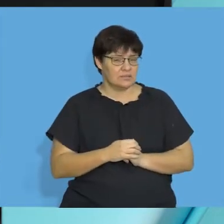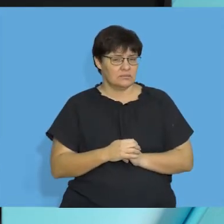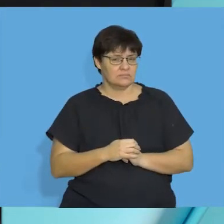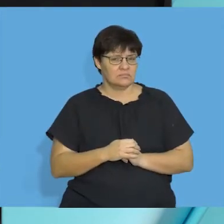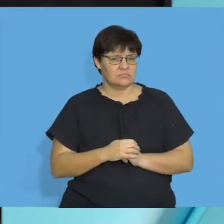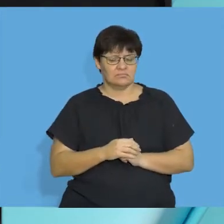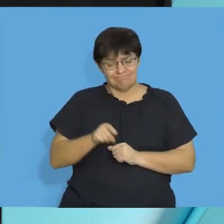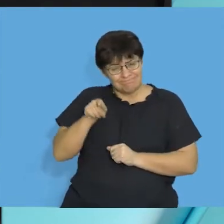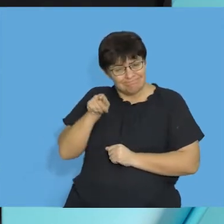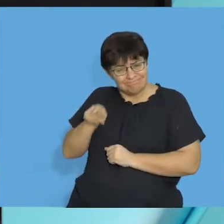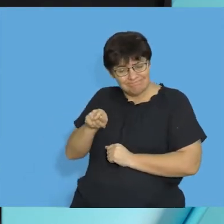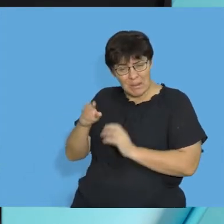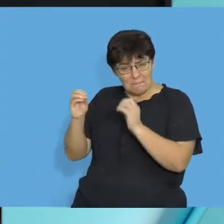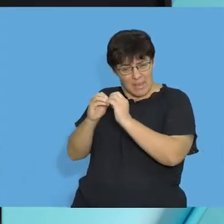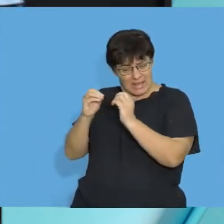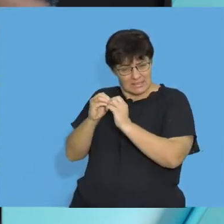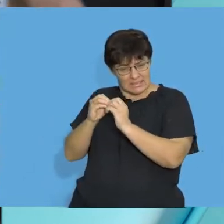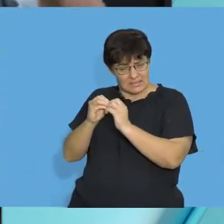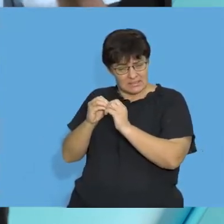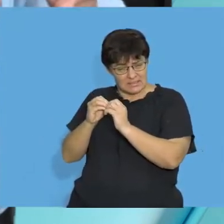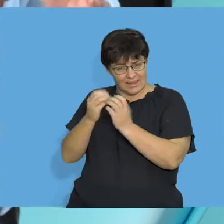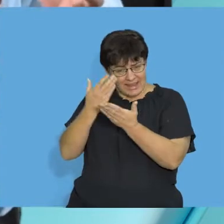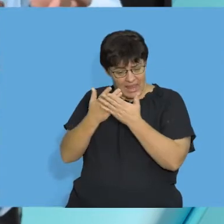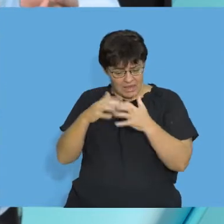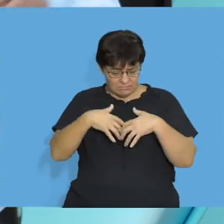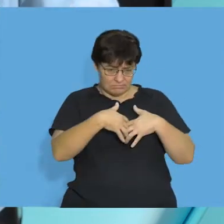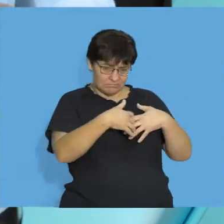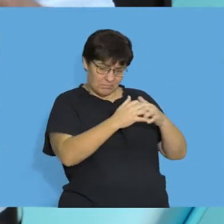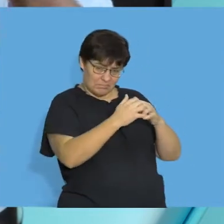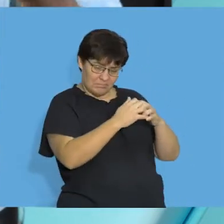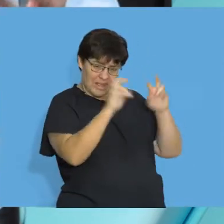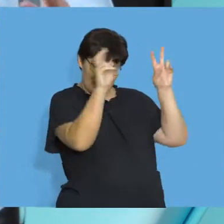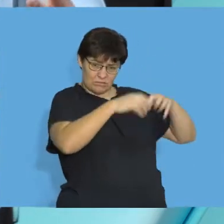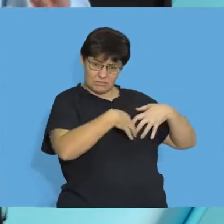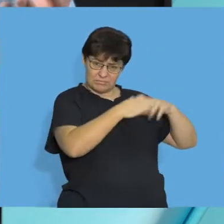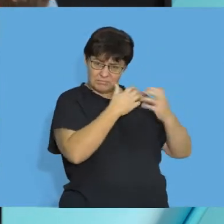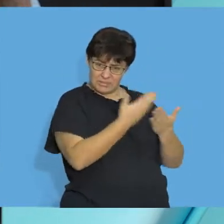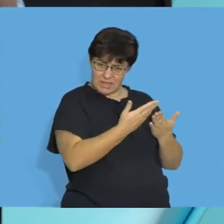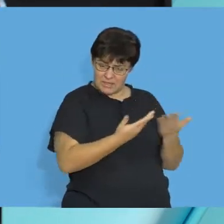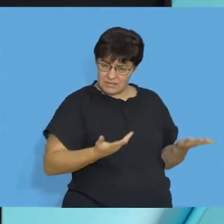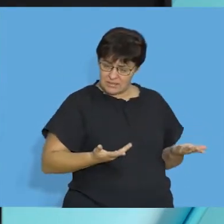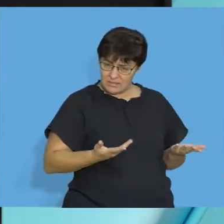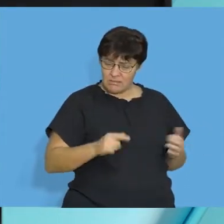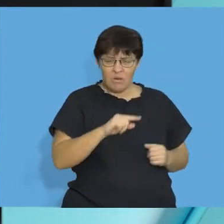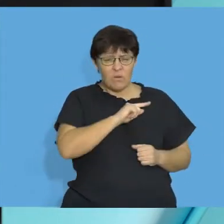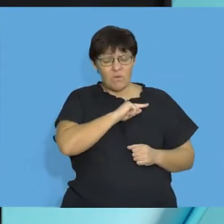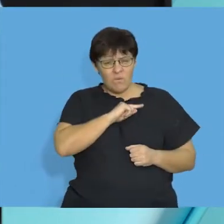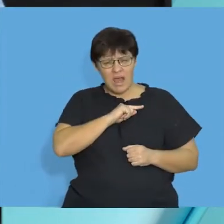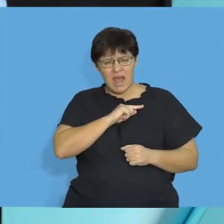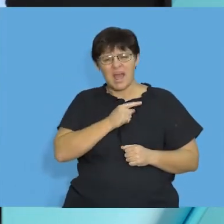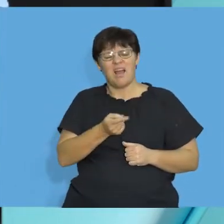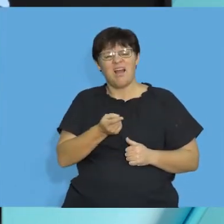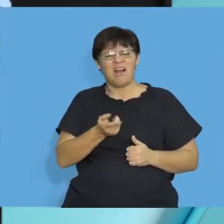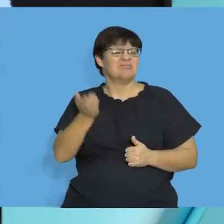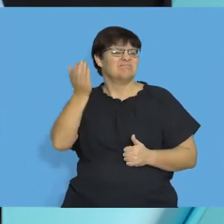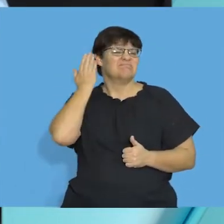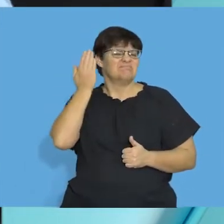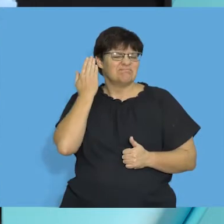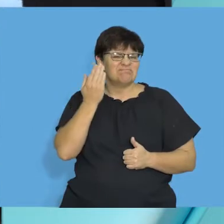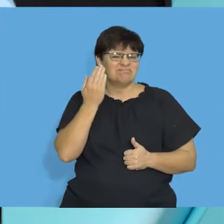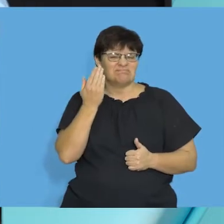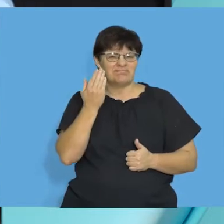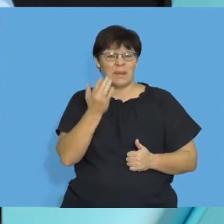use magnets to create electricity? Because again, at this stage, they only had very primitive